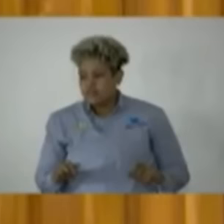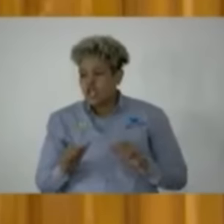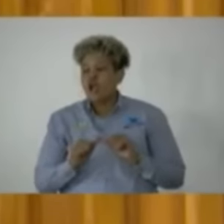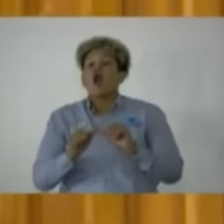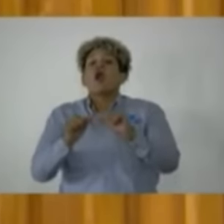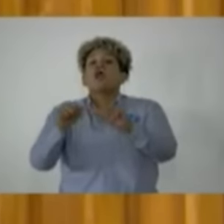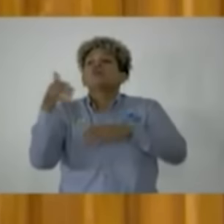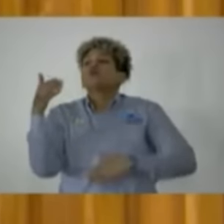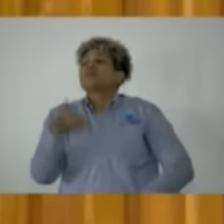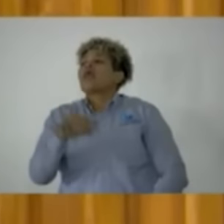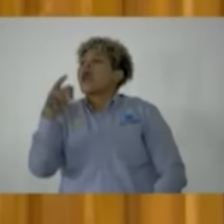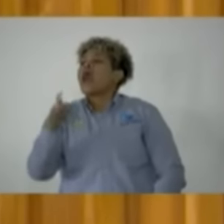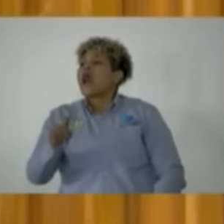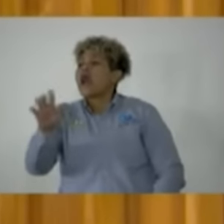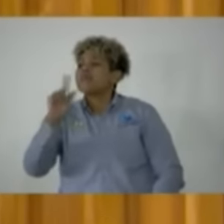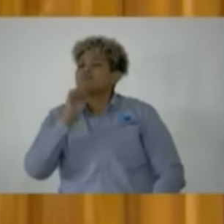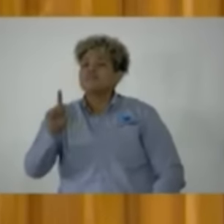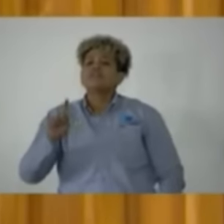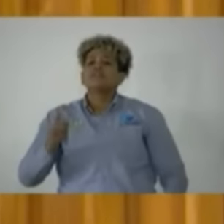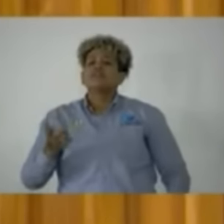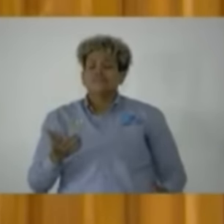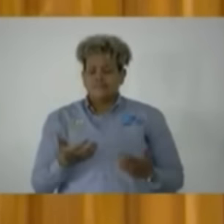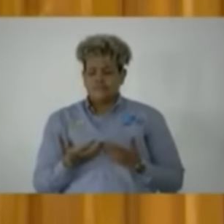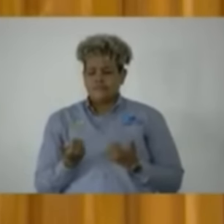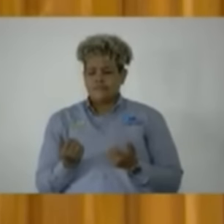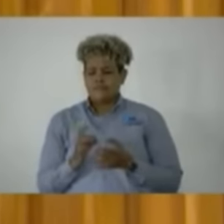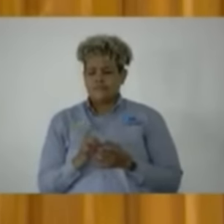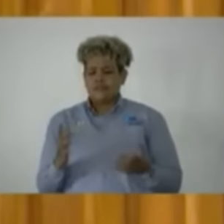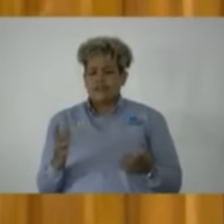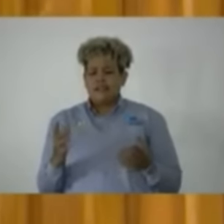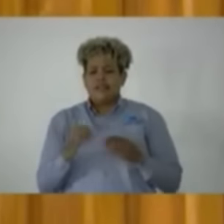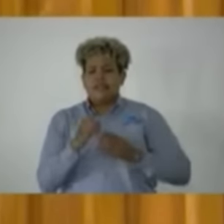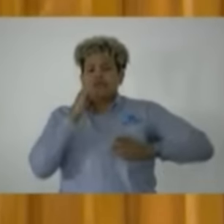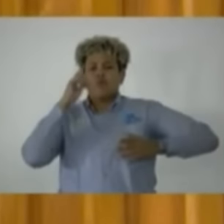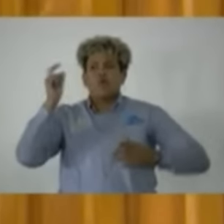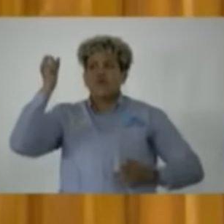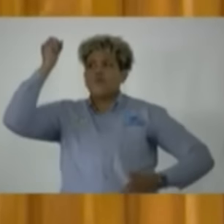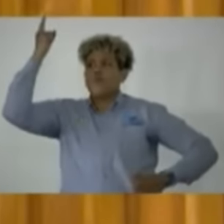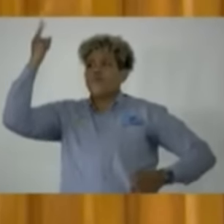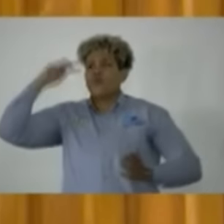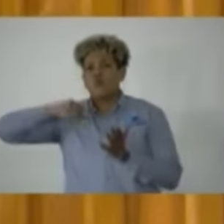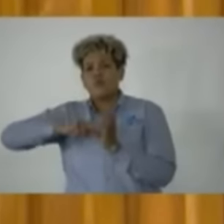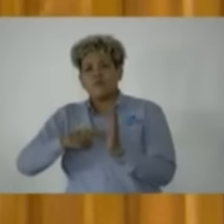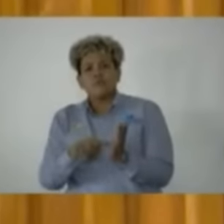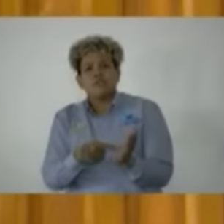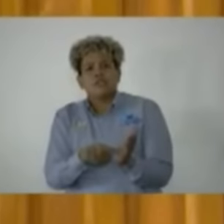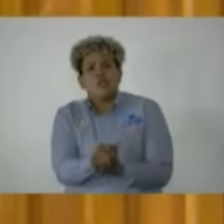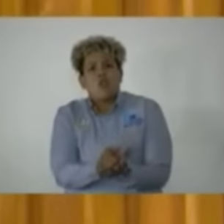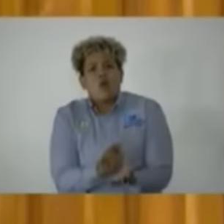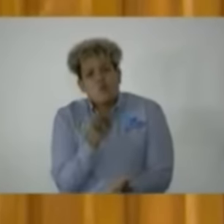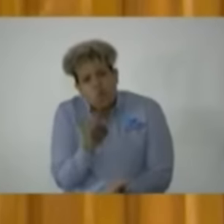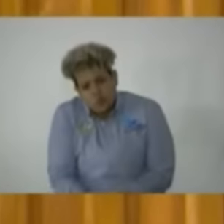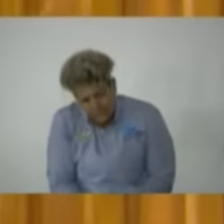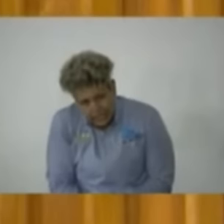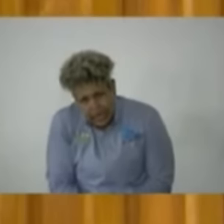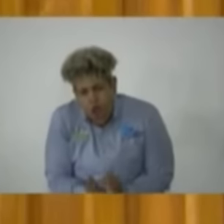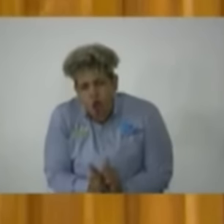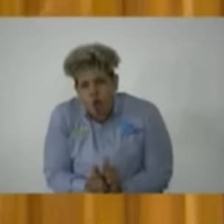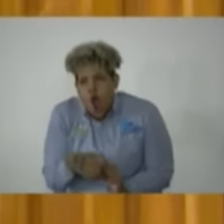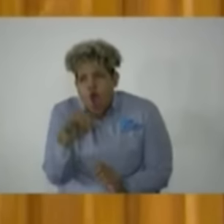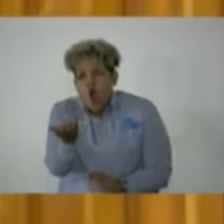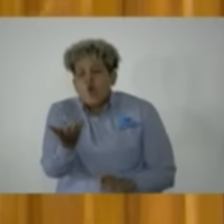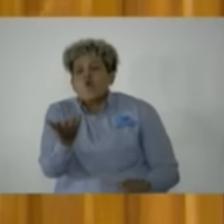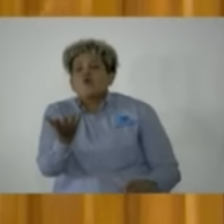rules. Parliament started 41 minutes later than scheduled, and when it did, the House Speaker broke her